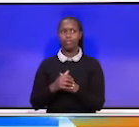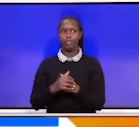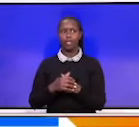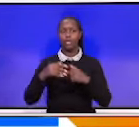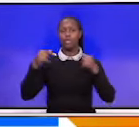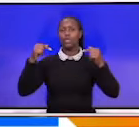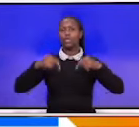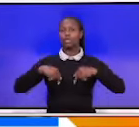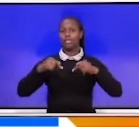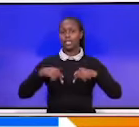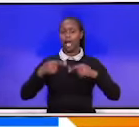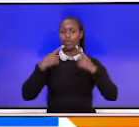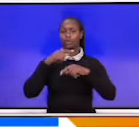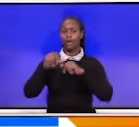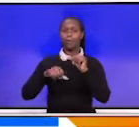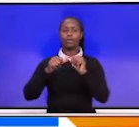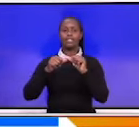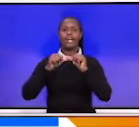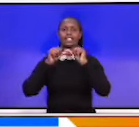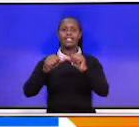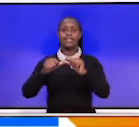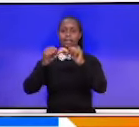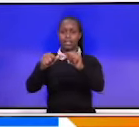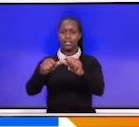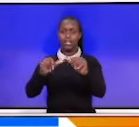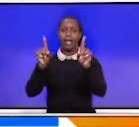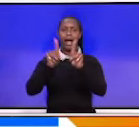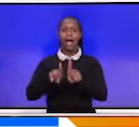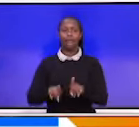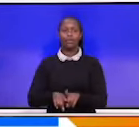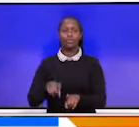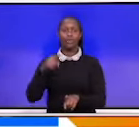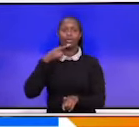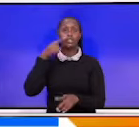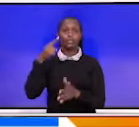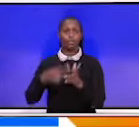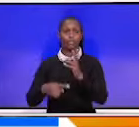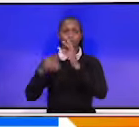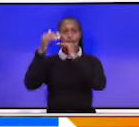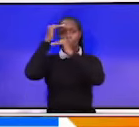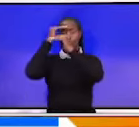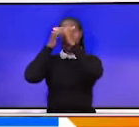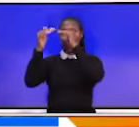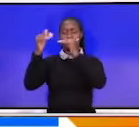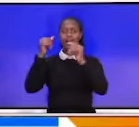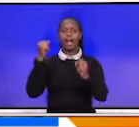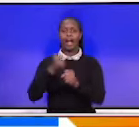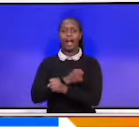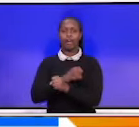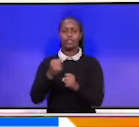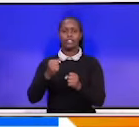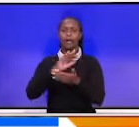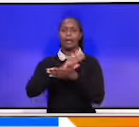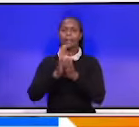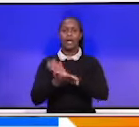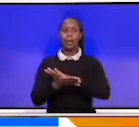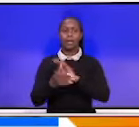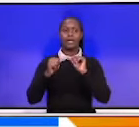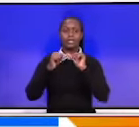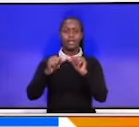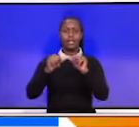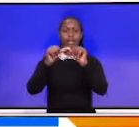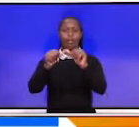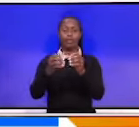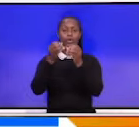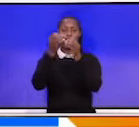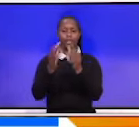today on sustainability, and I want to say that a university cannot become sustainable if it is